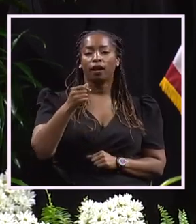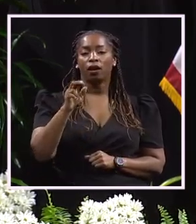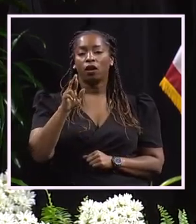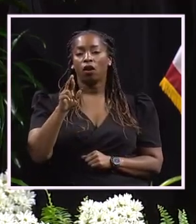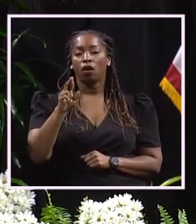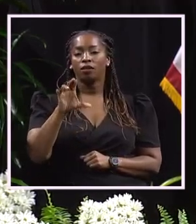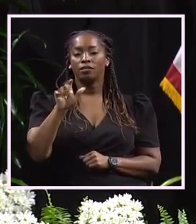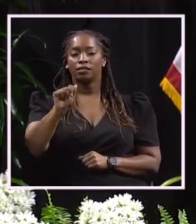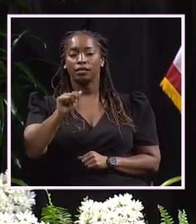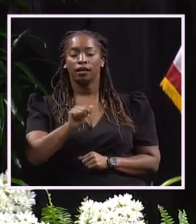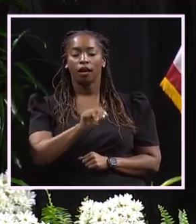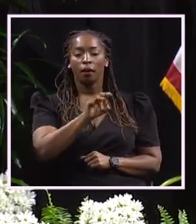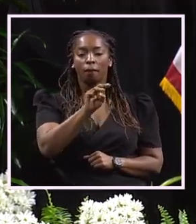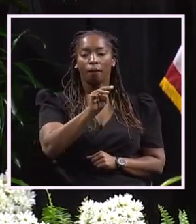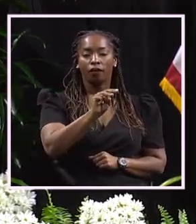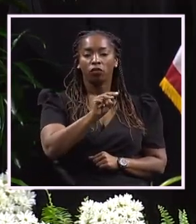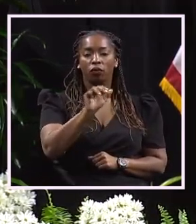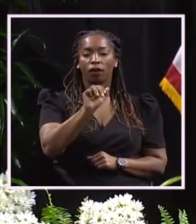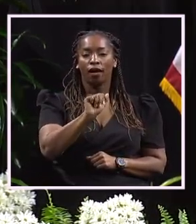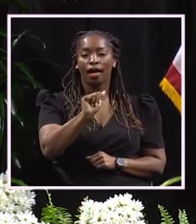Matthew Alexander Wells.